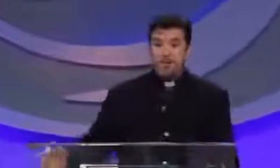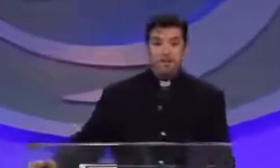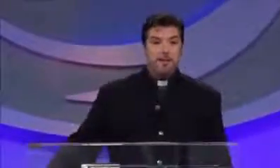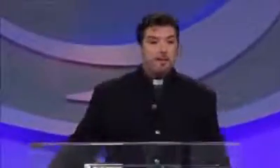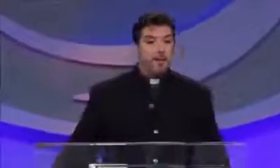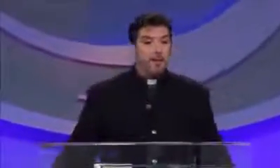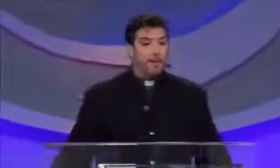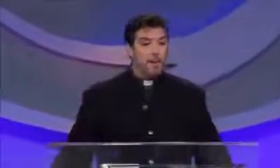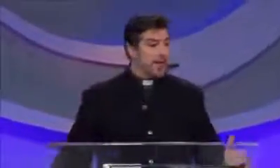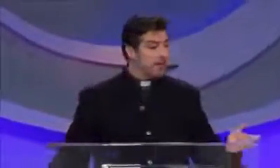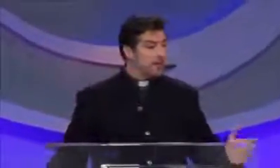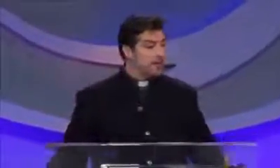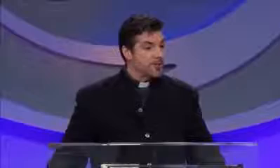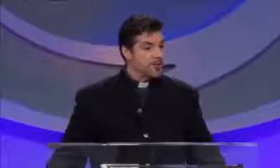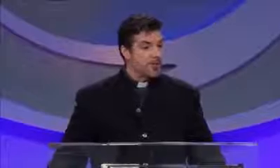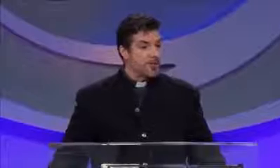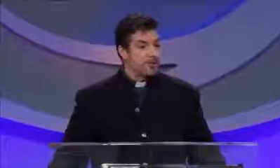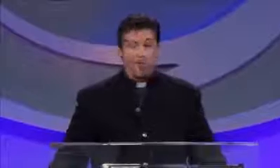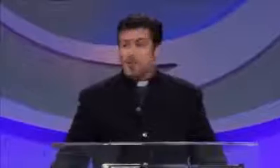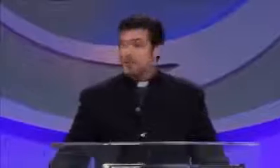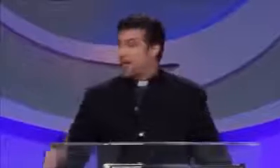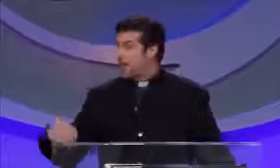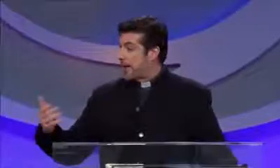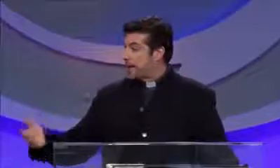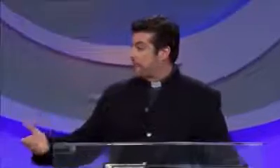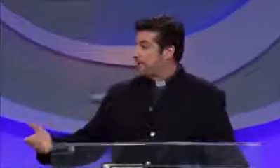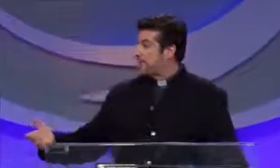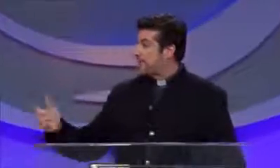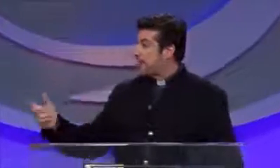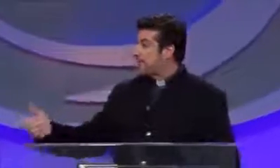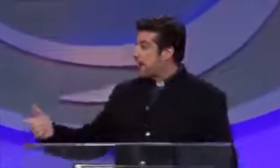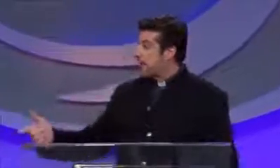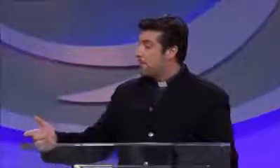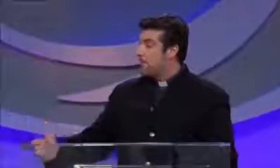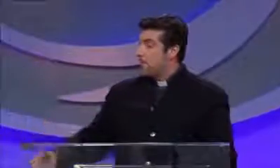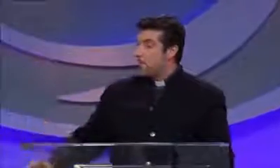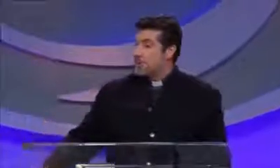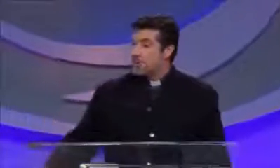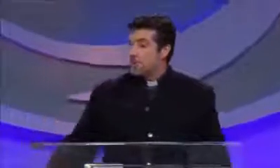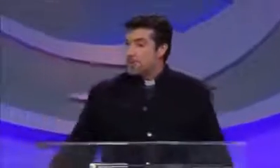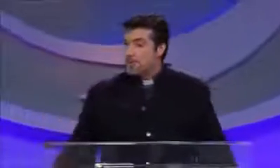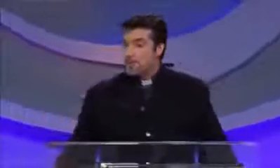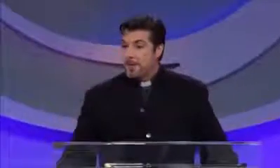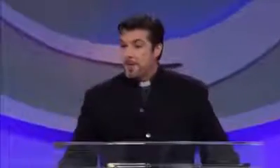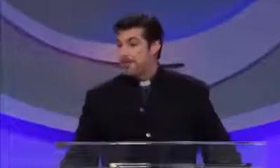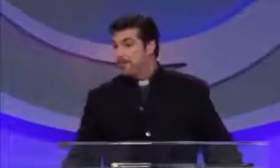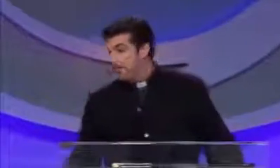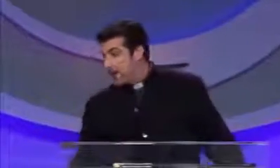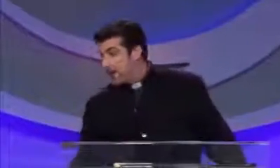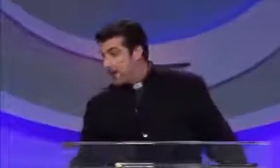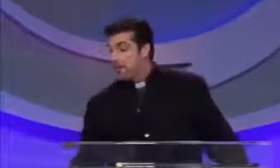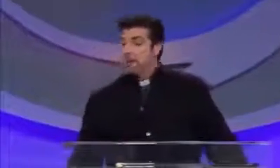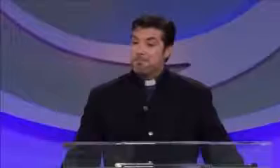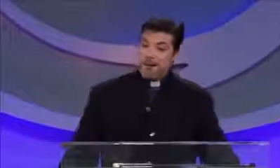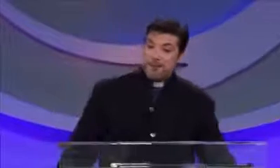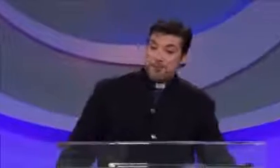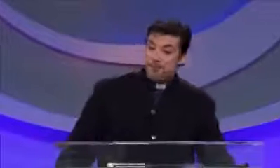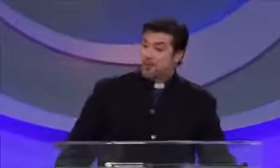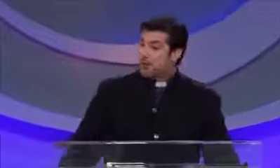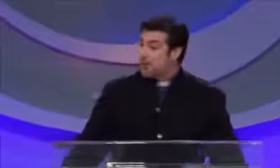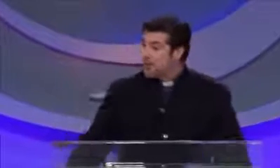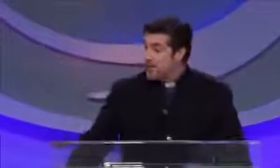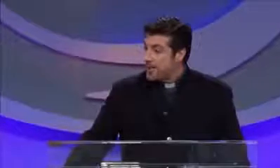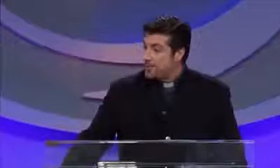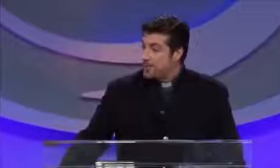people. And when I went to Argentina, the bishop that I had to visit at that time was Father